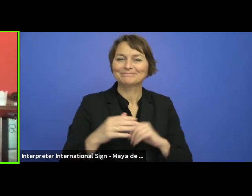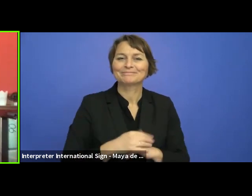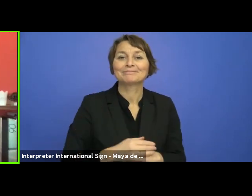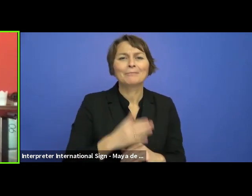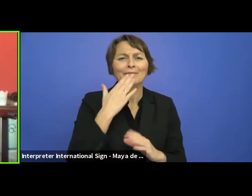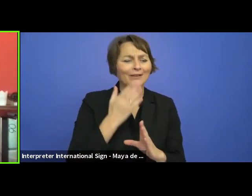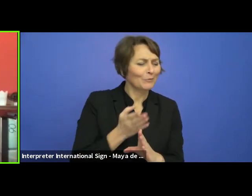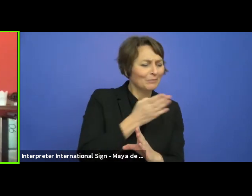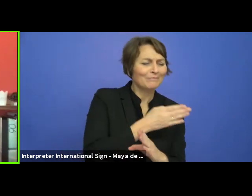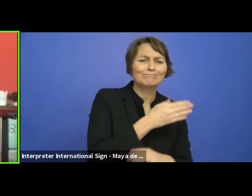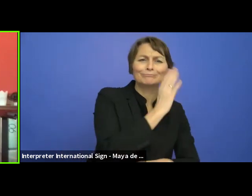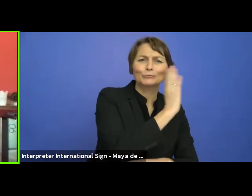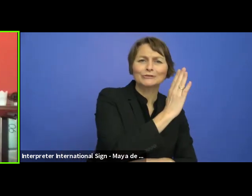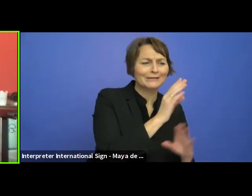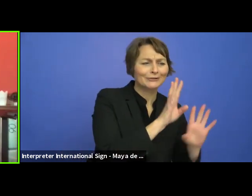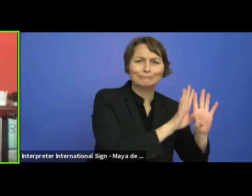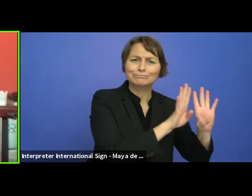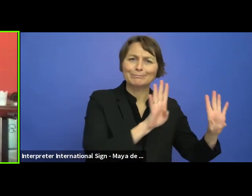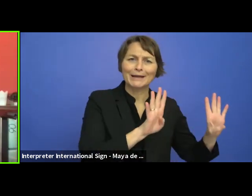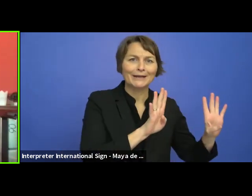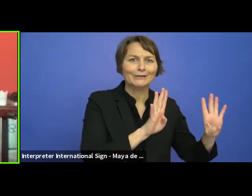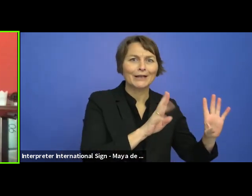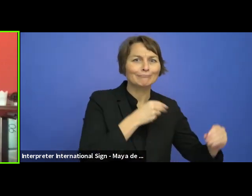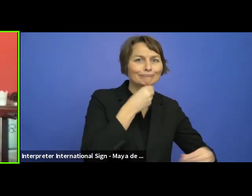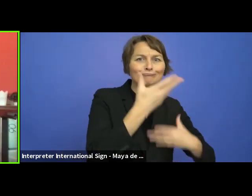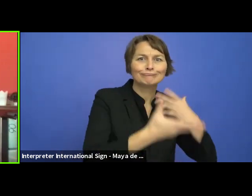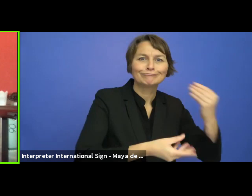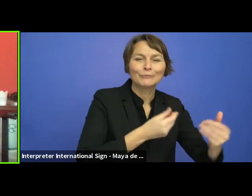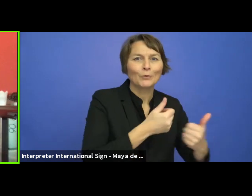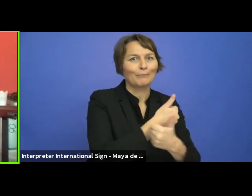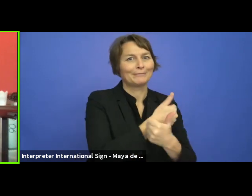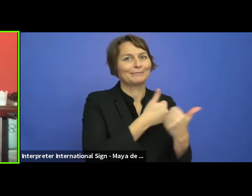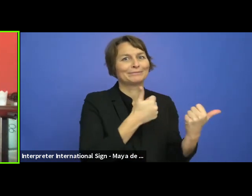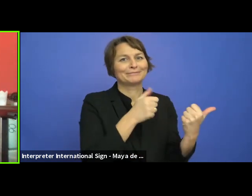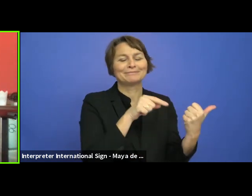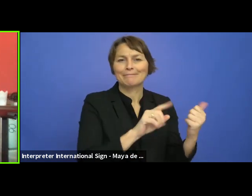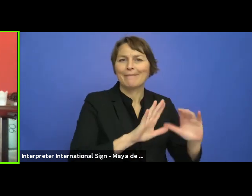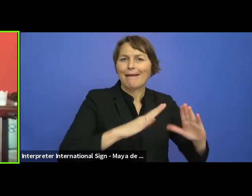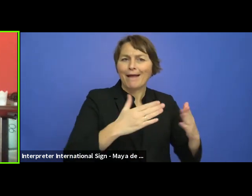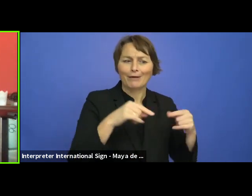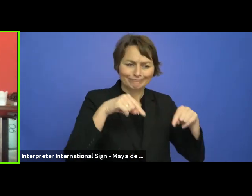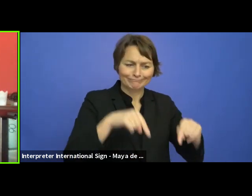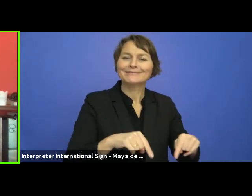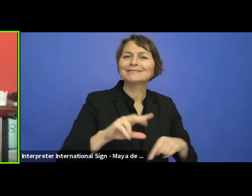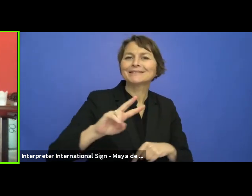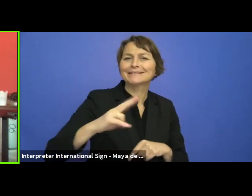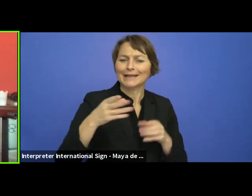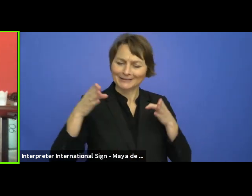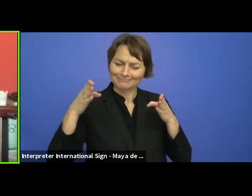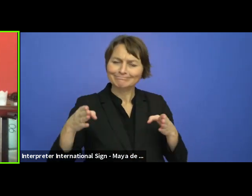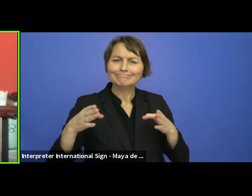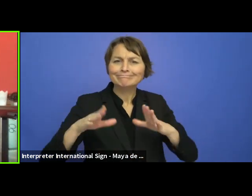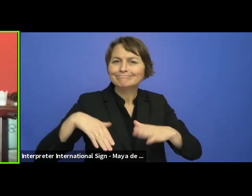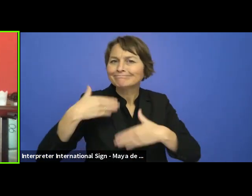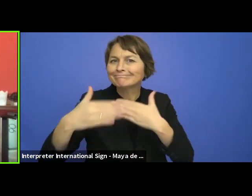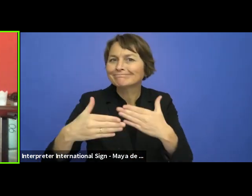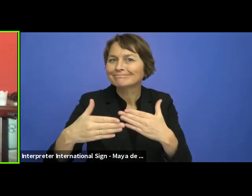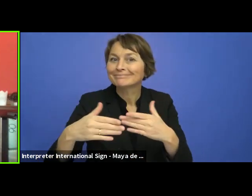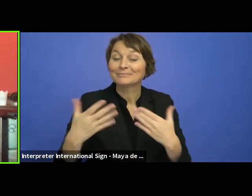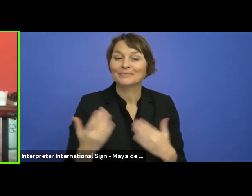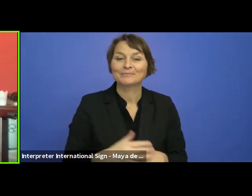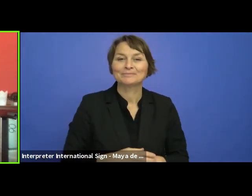panelists. They gave us a great lead into the discussion of this second session. Our focus